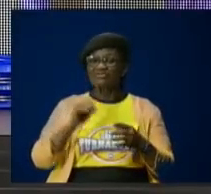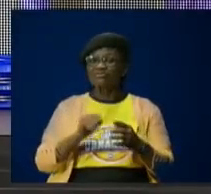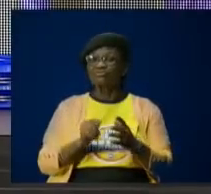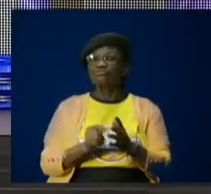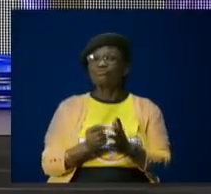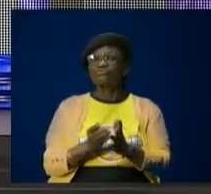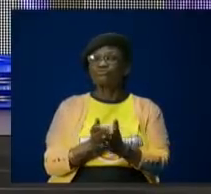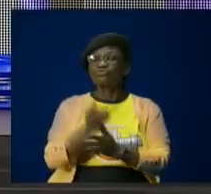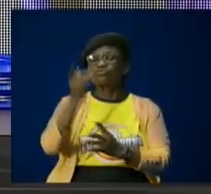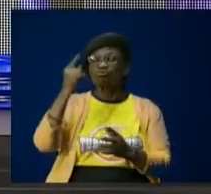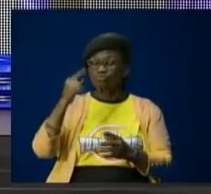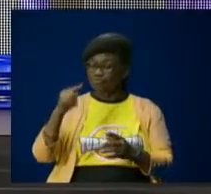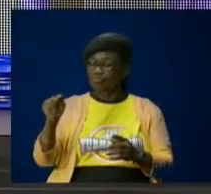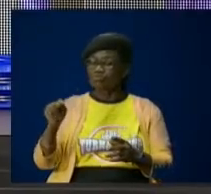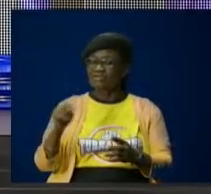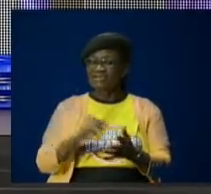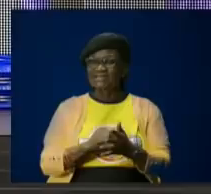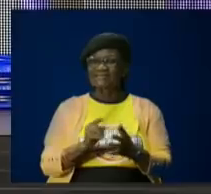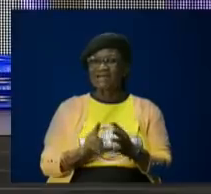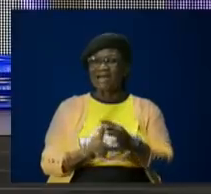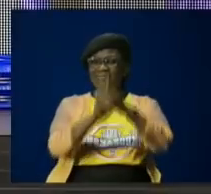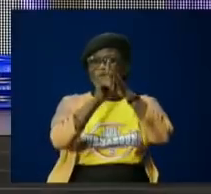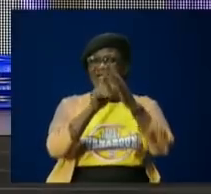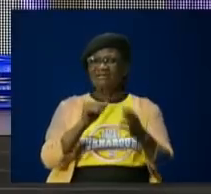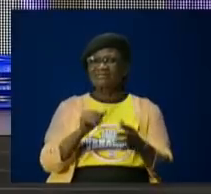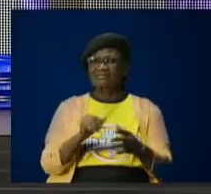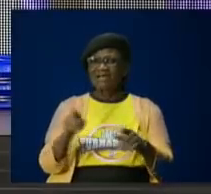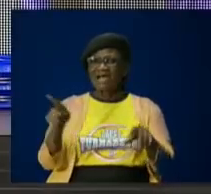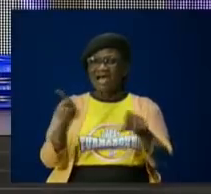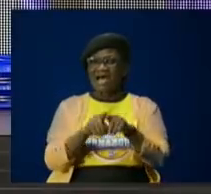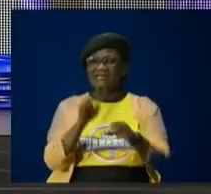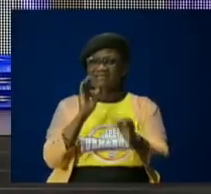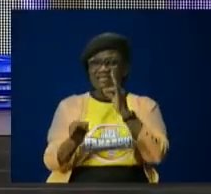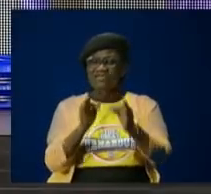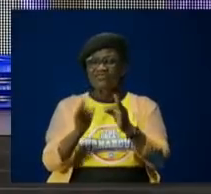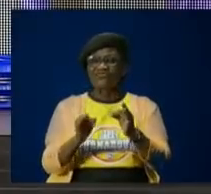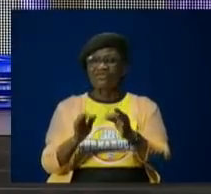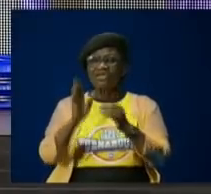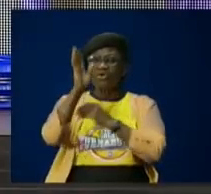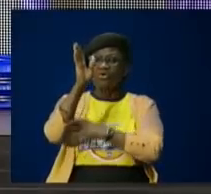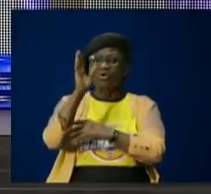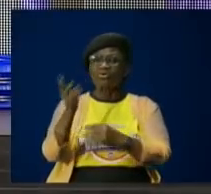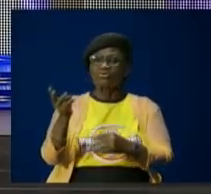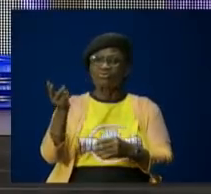It appeared as if God was speaking and we were not listening.